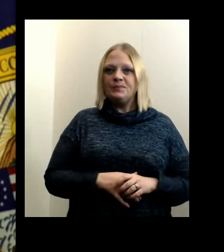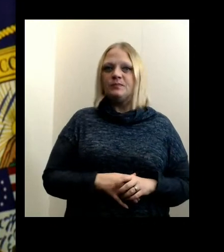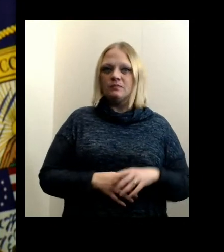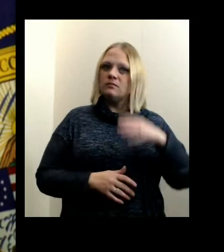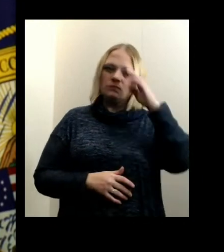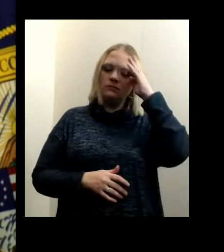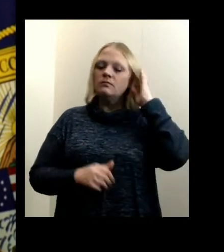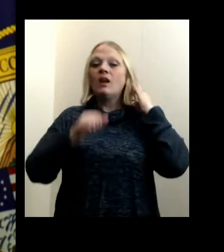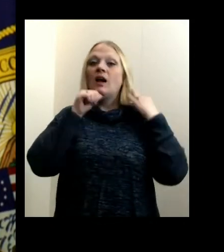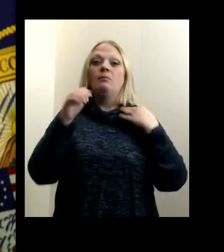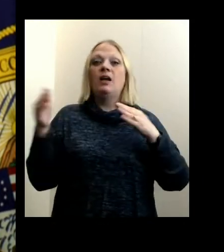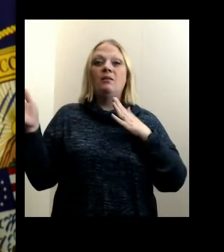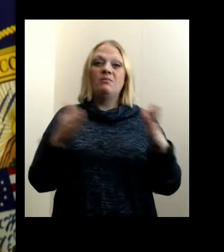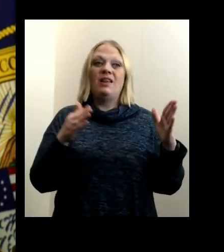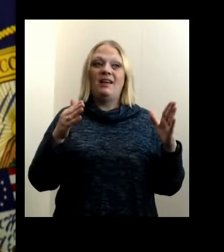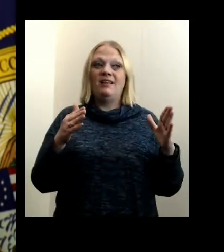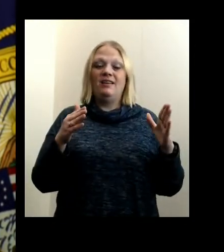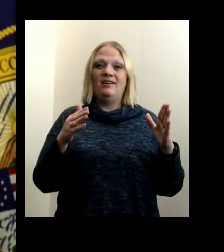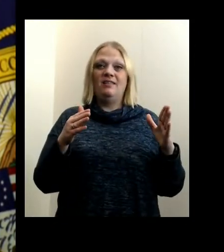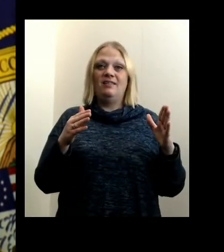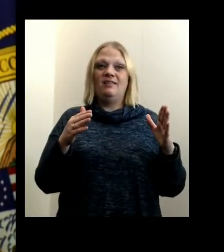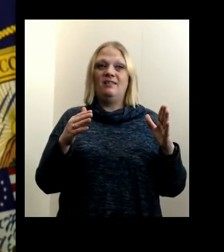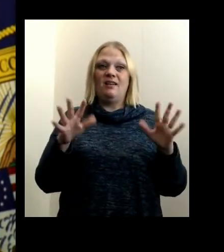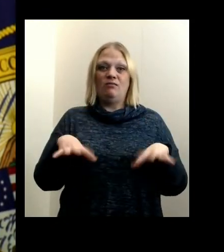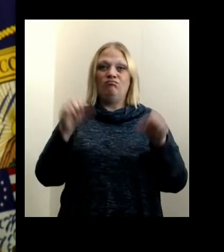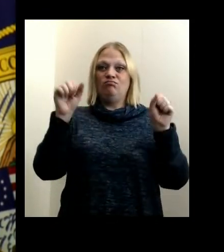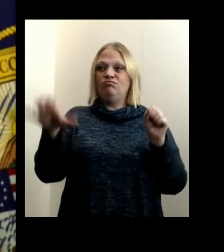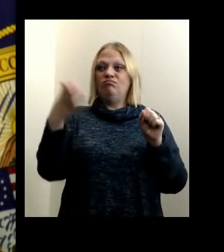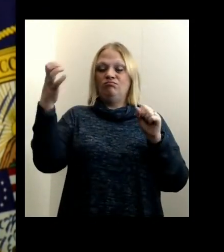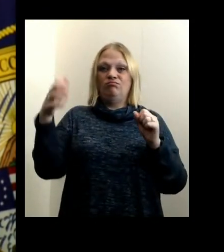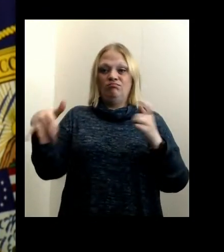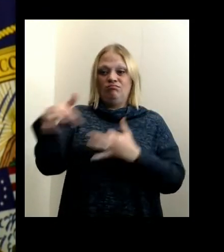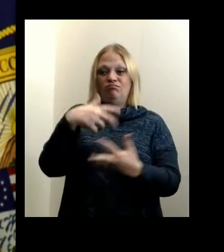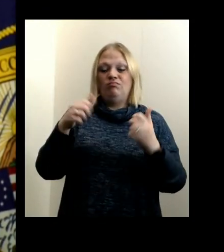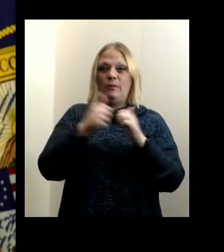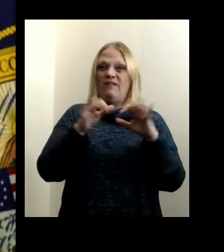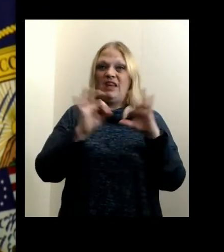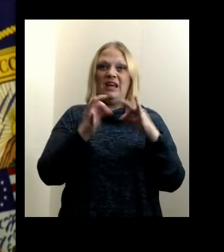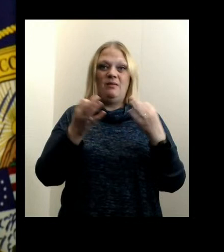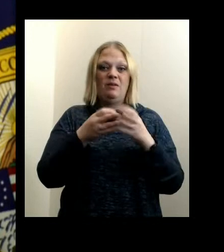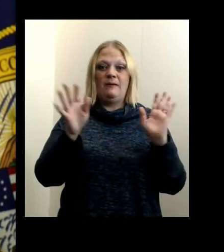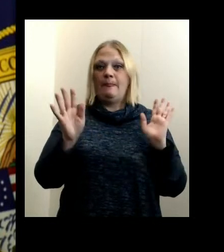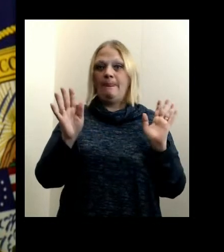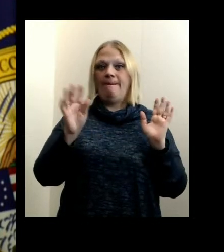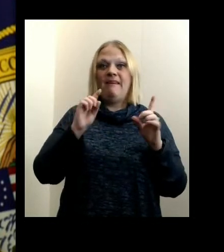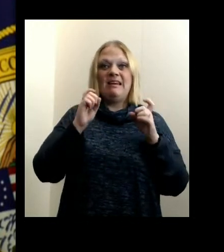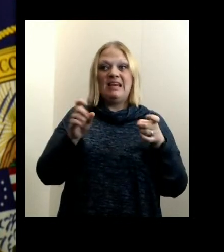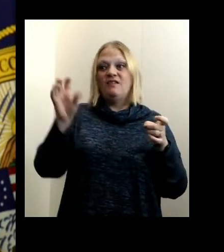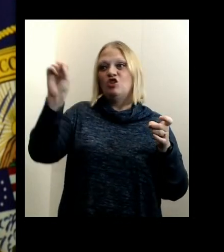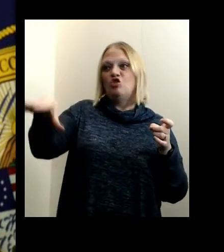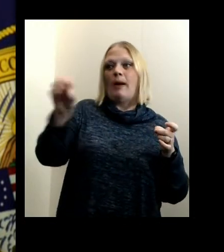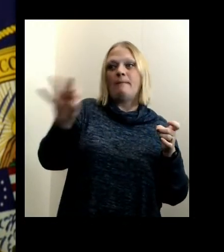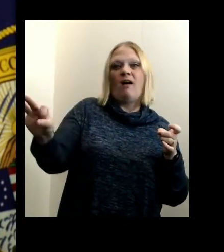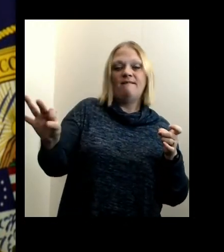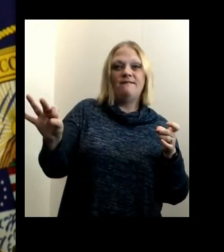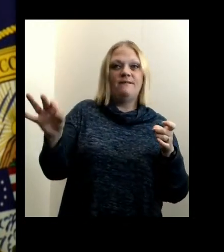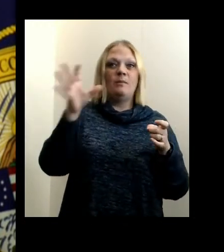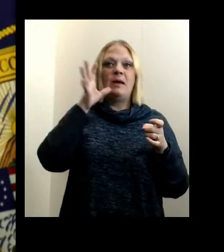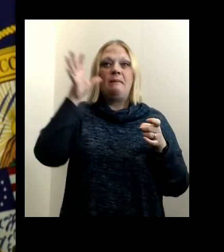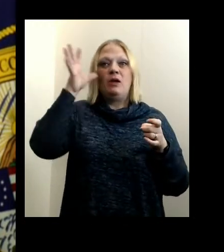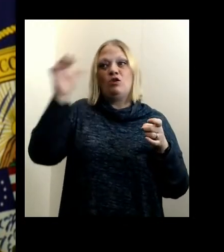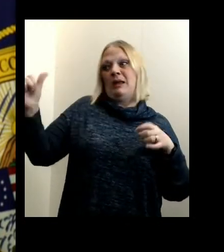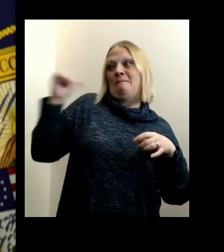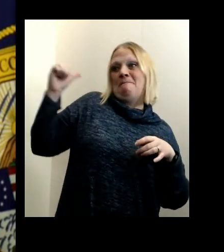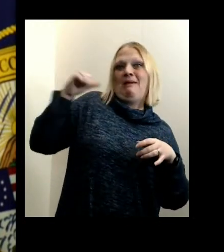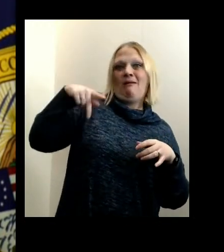I'm not planning on doing Christmas gatherings with the family. I'm going to drop off gifts probably on my parents' back porch